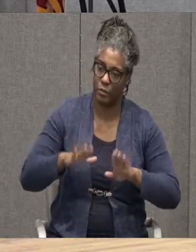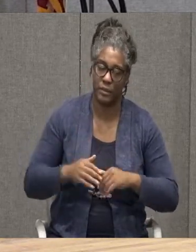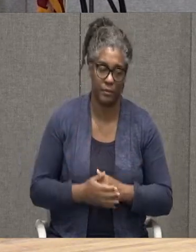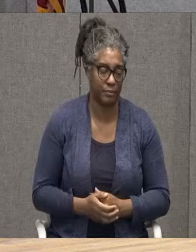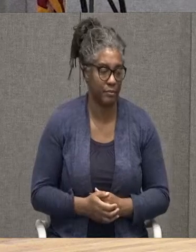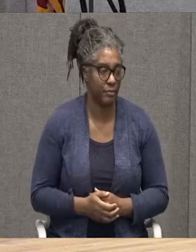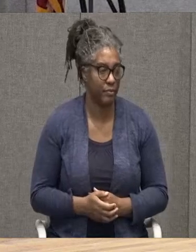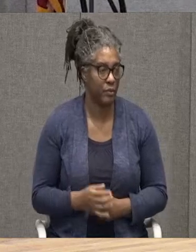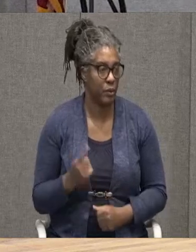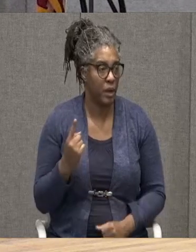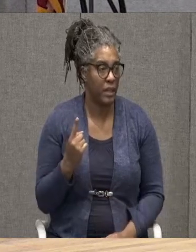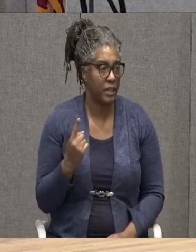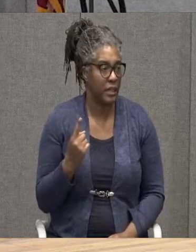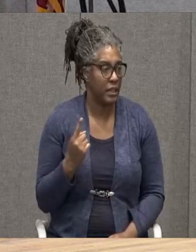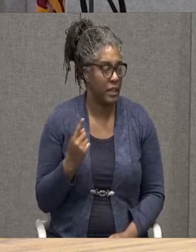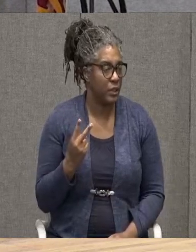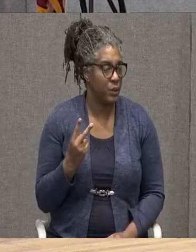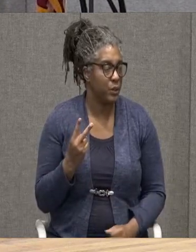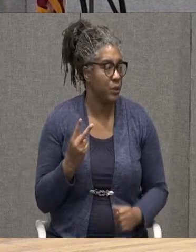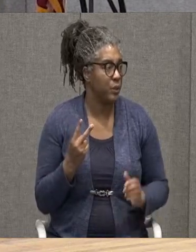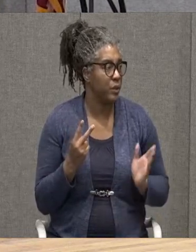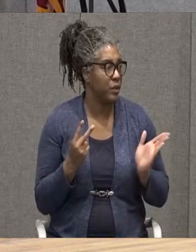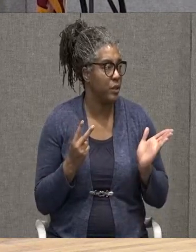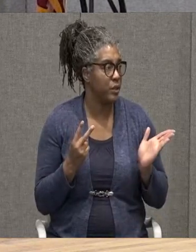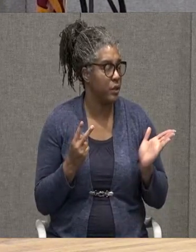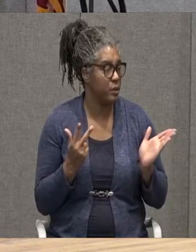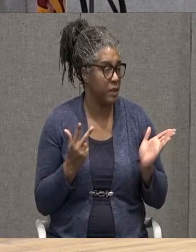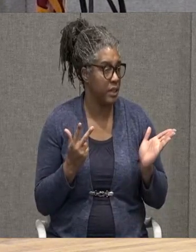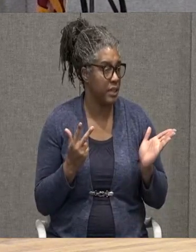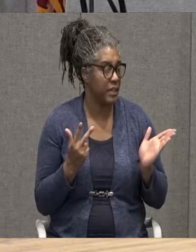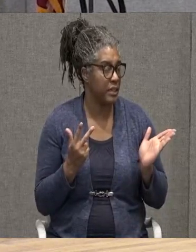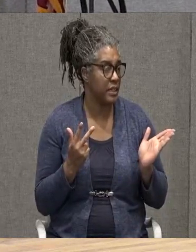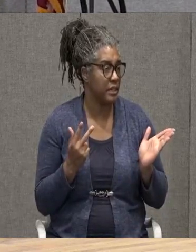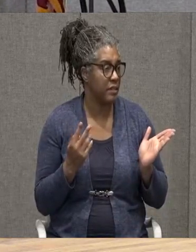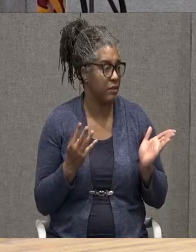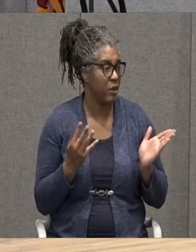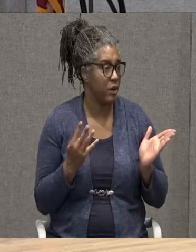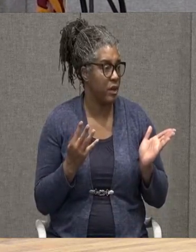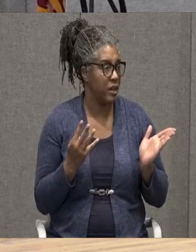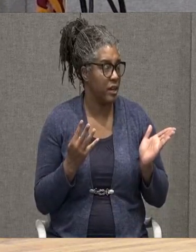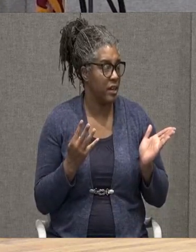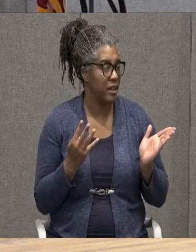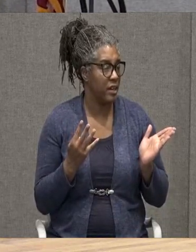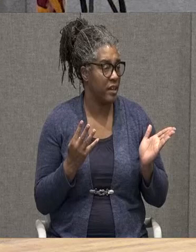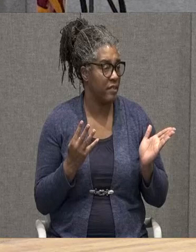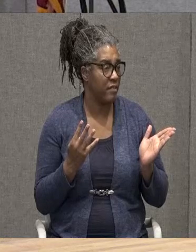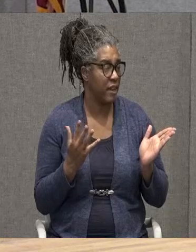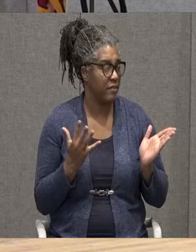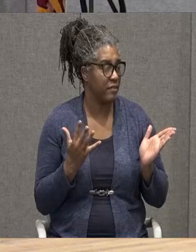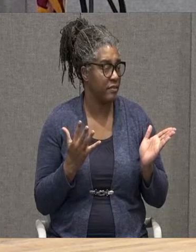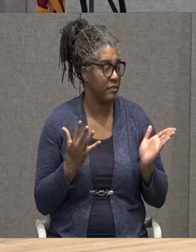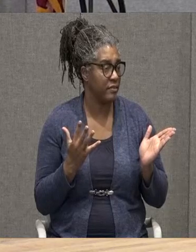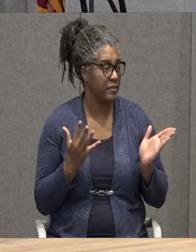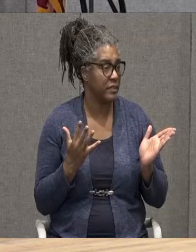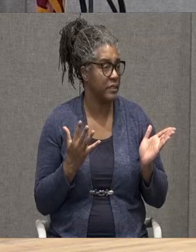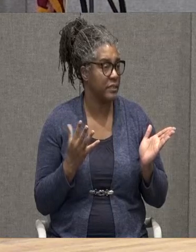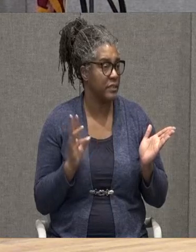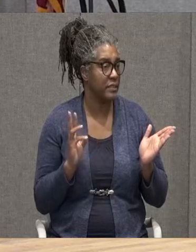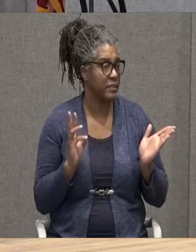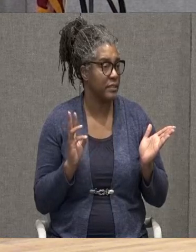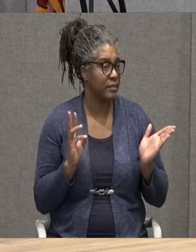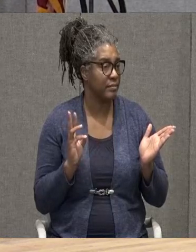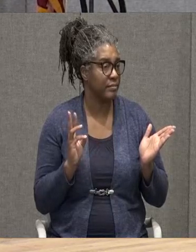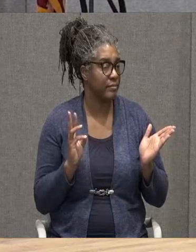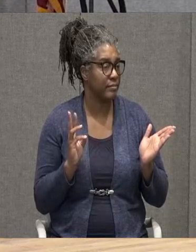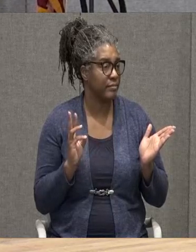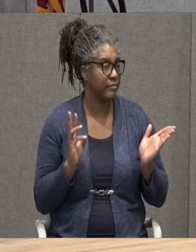1, 2, 3, 4, 5,